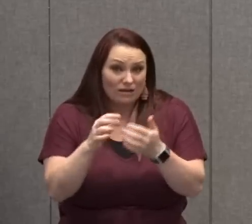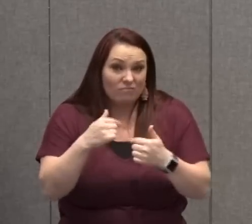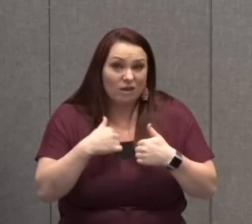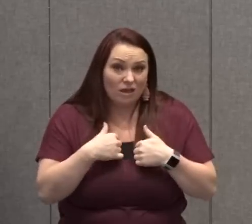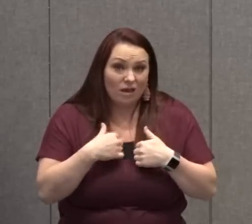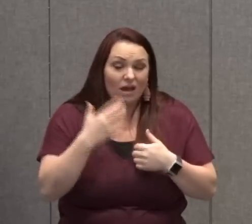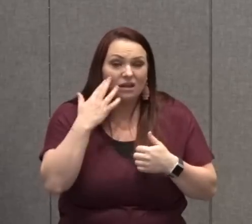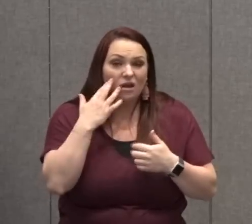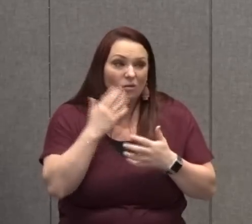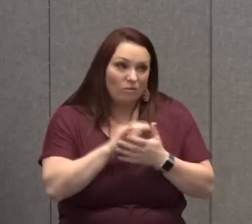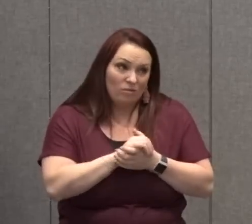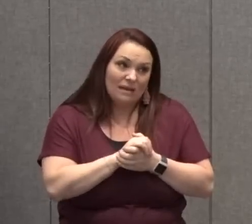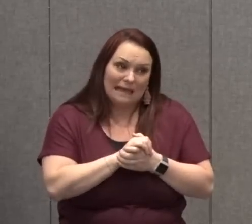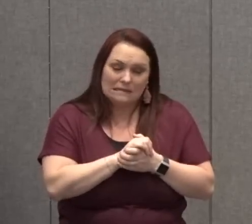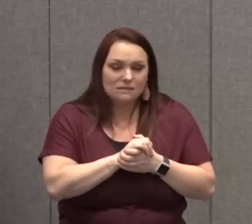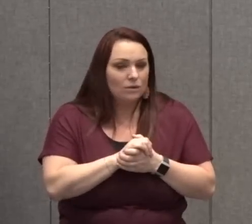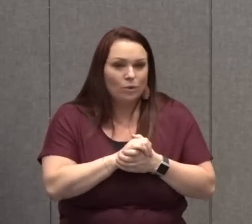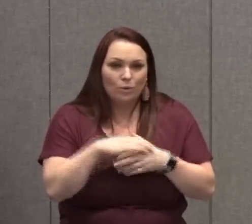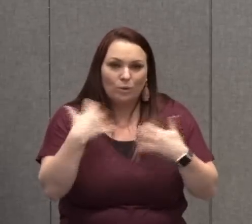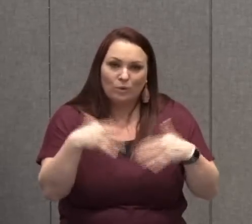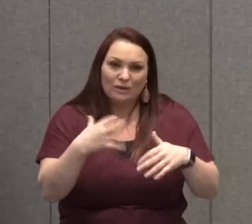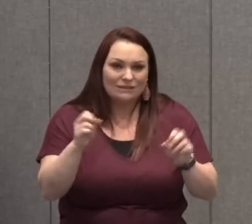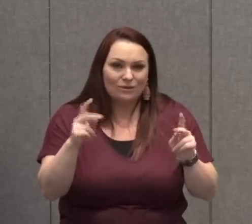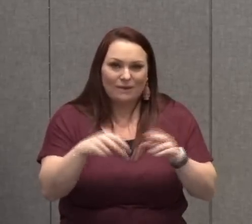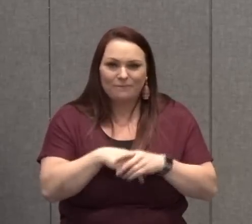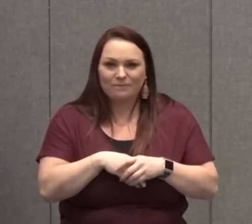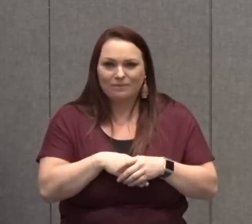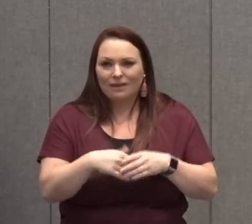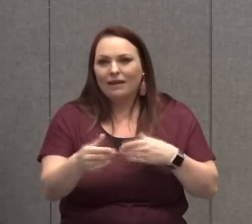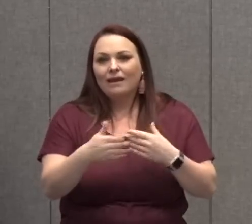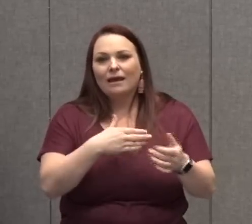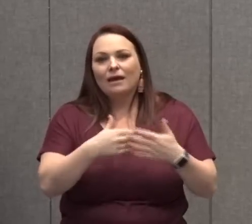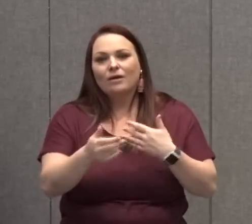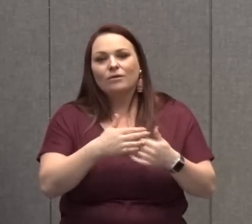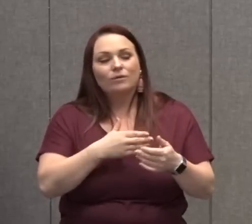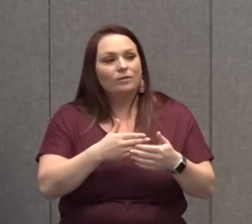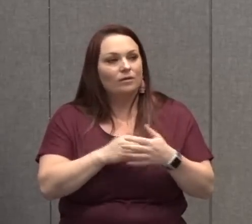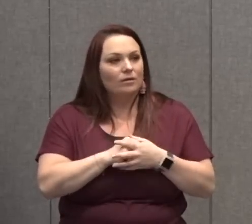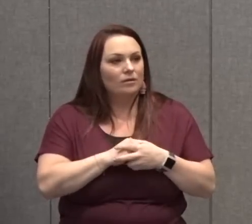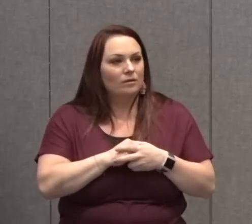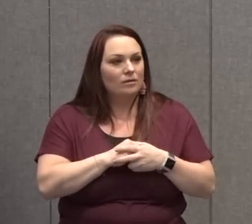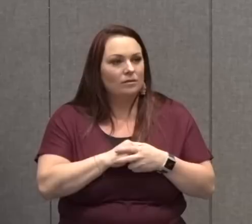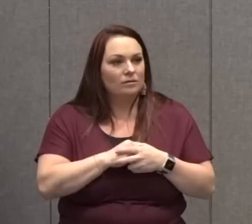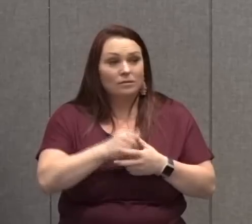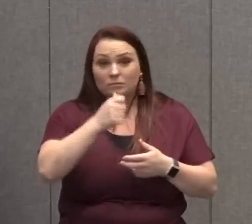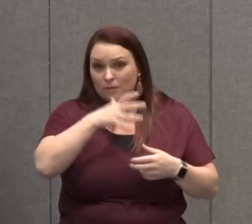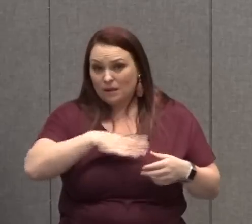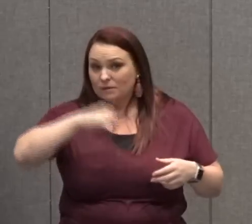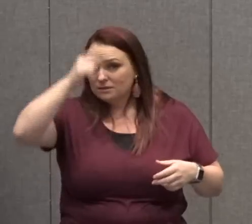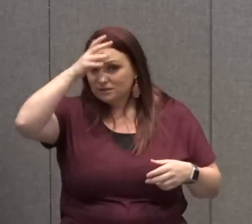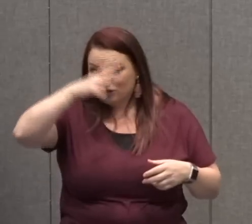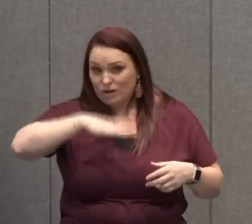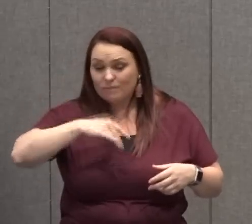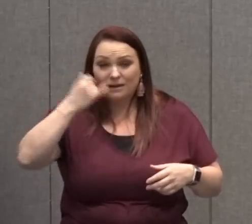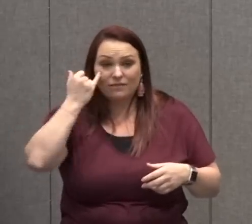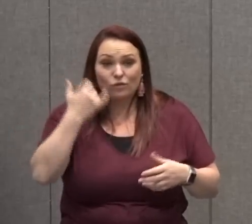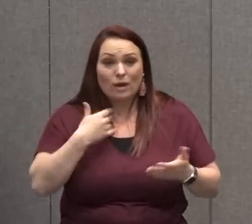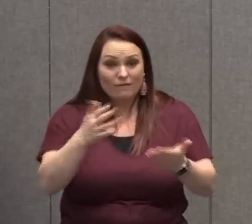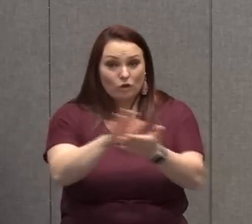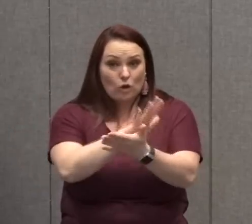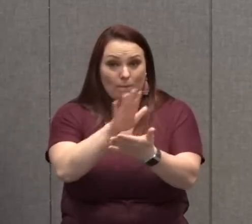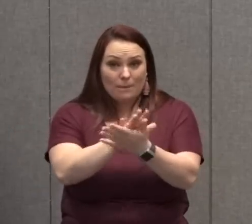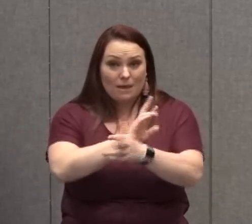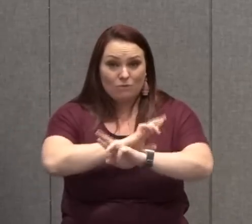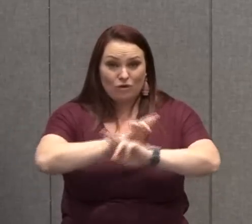know you are you yeah it's okay alright anyways so ladies and gentlemen out there if you have your piece of